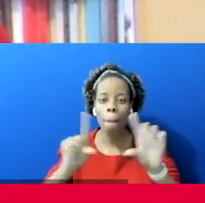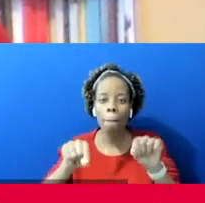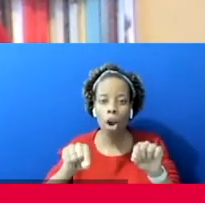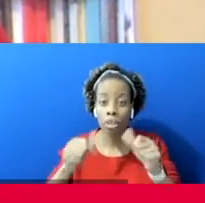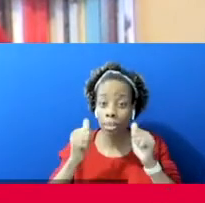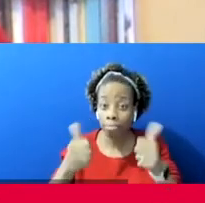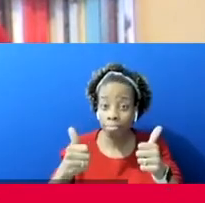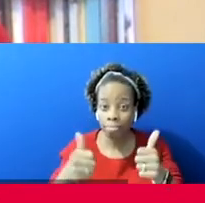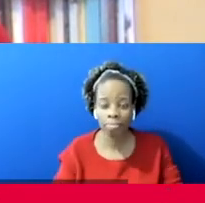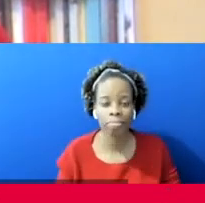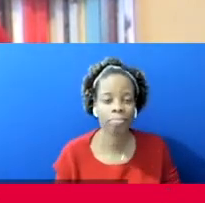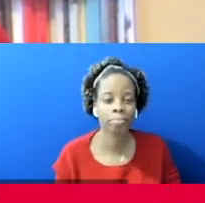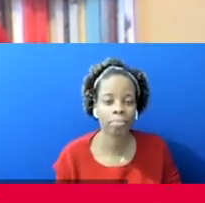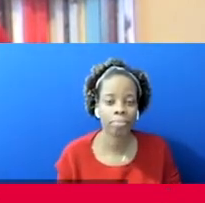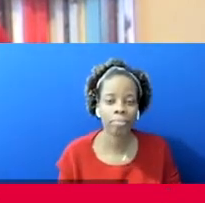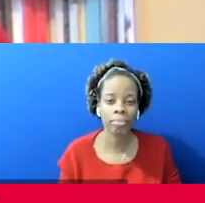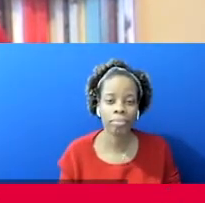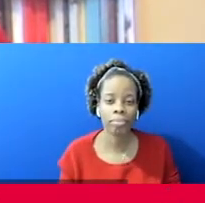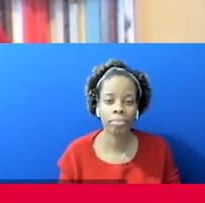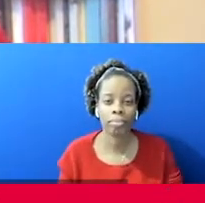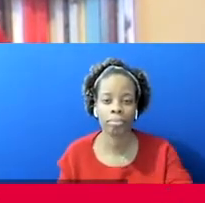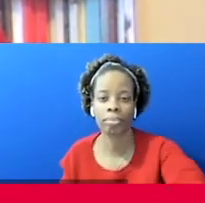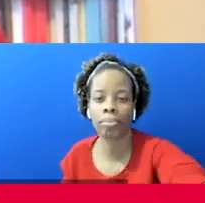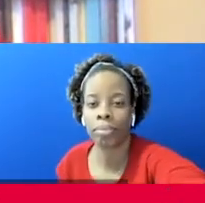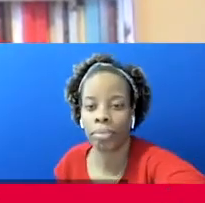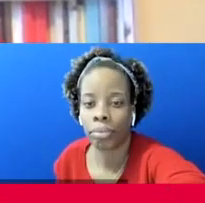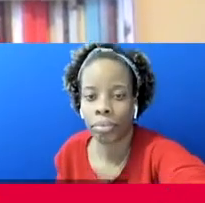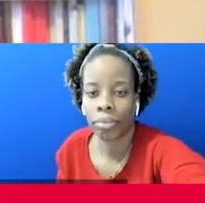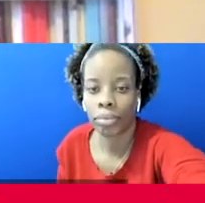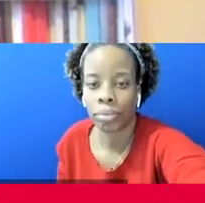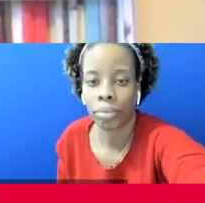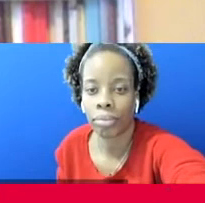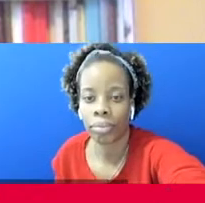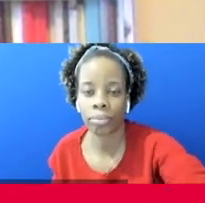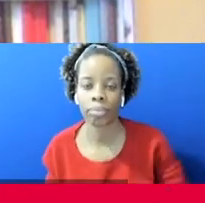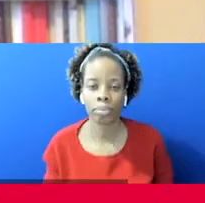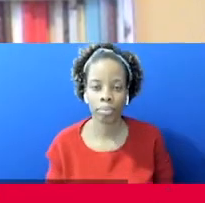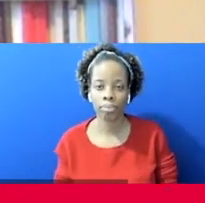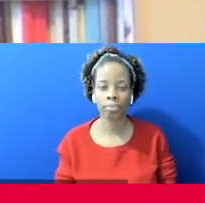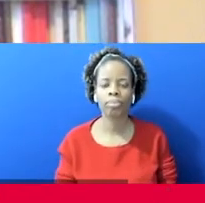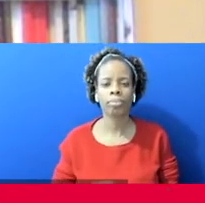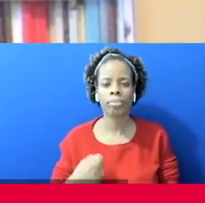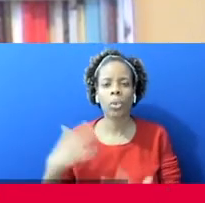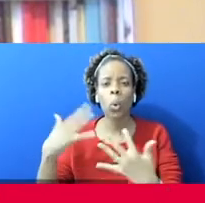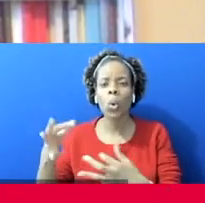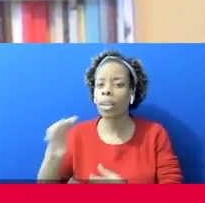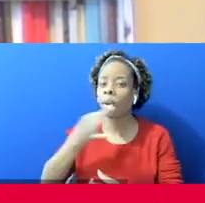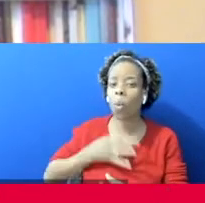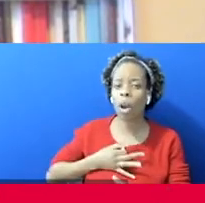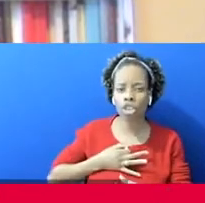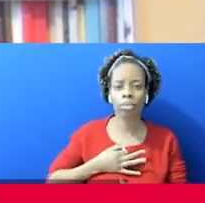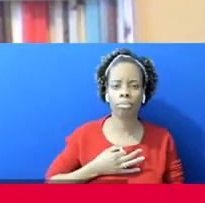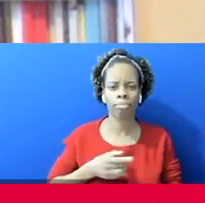So I'm going to ask one of the kind of audience questions, and that's, what campaigning mechanisms at universities have you found